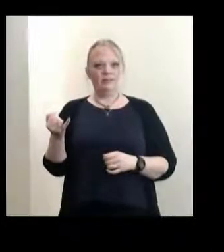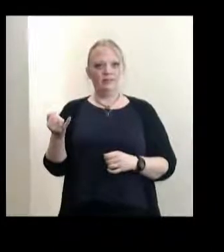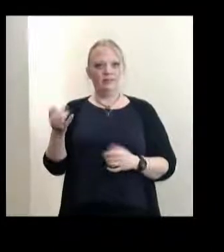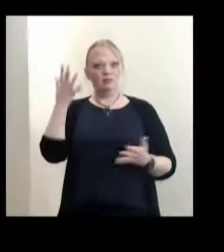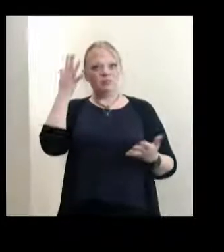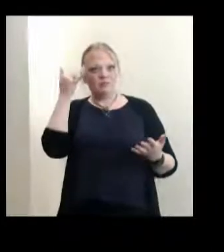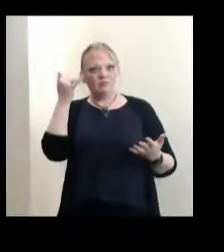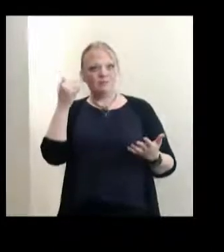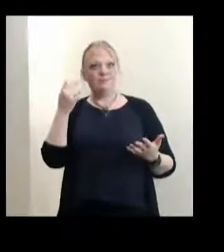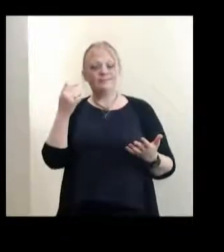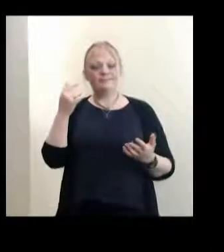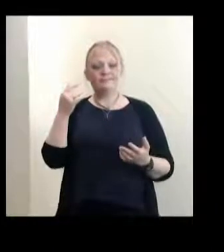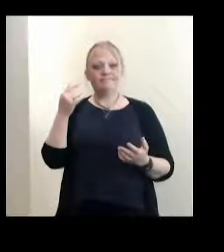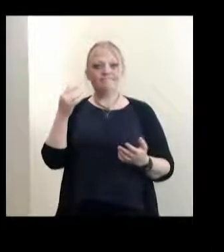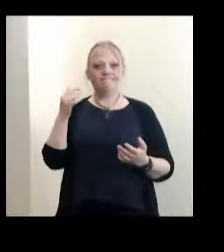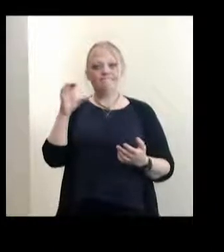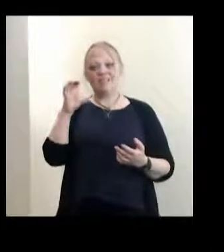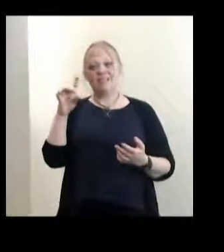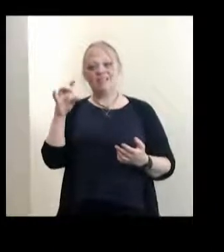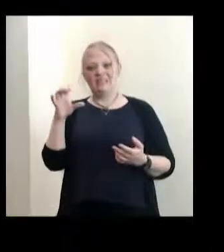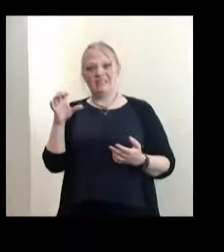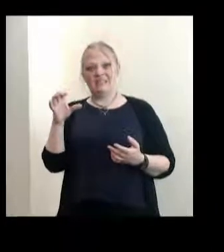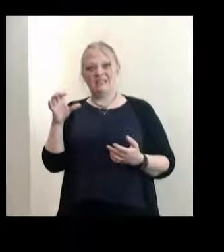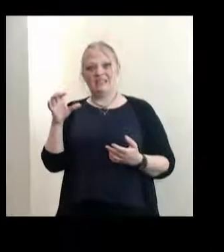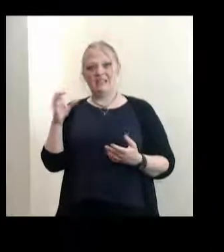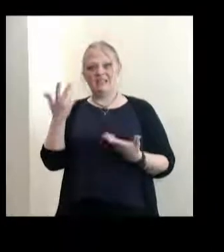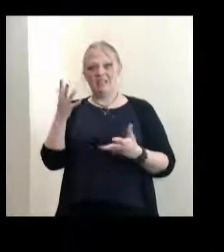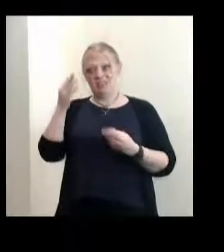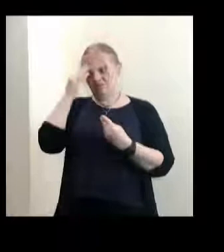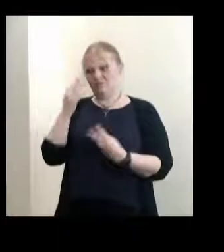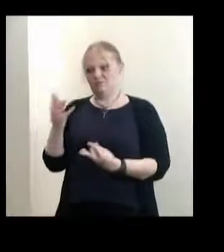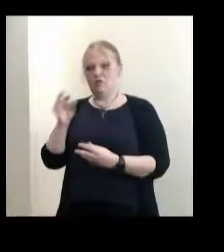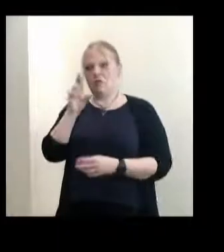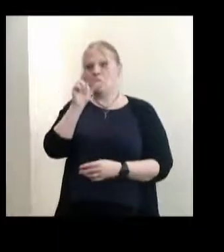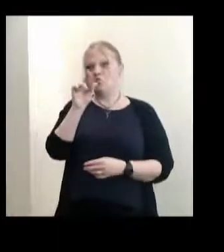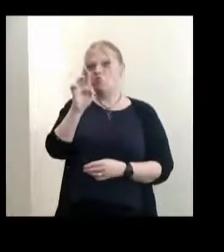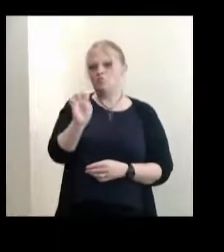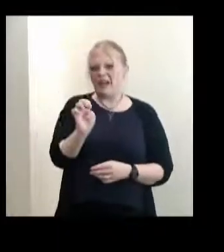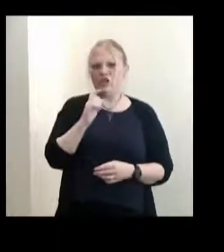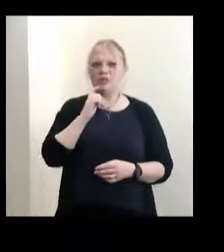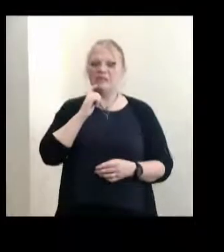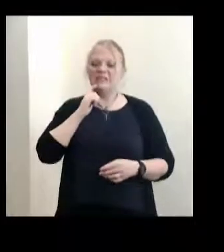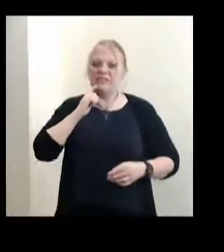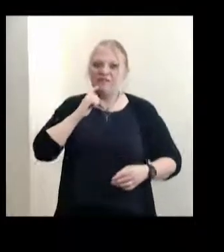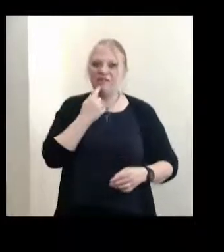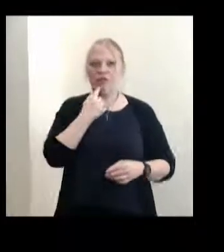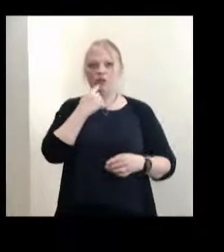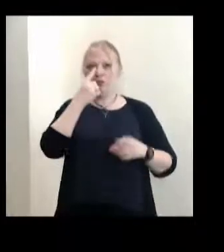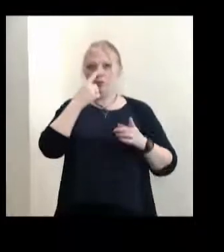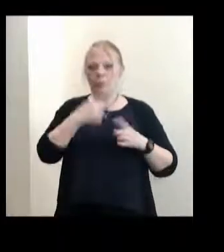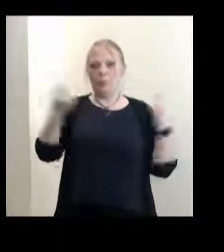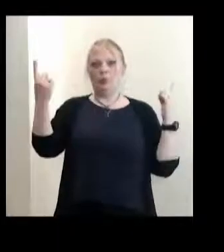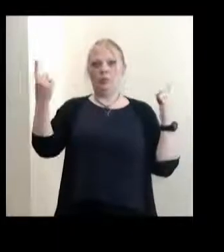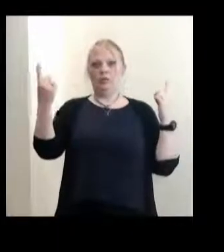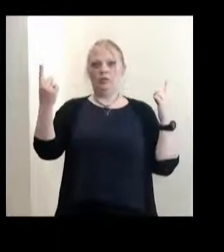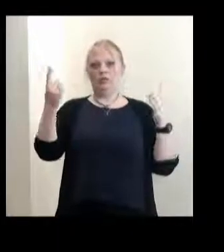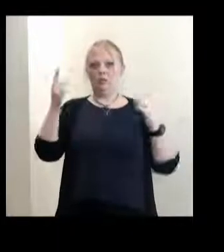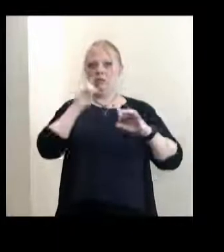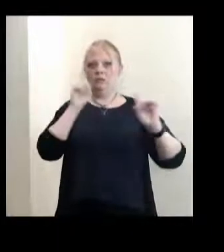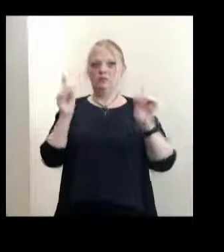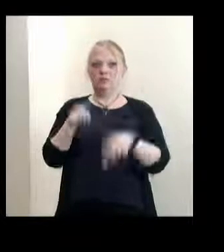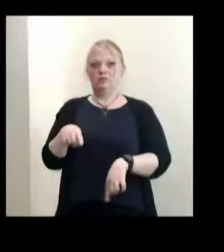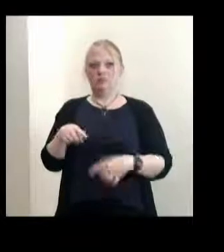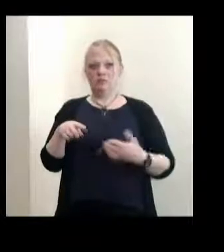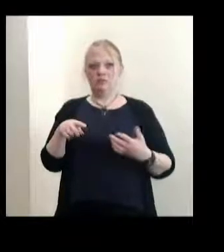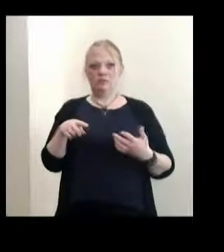of reports that the CDC has received of a rare and severe adverse event, which actually is a cerebral